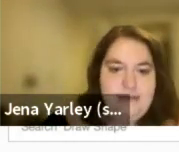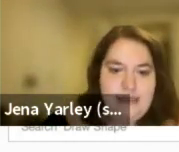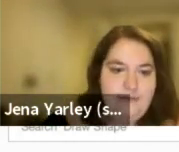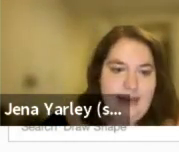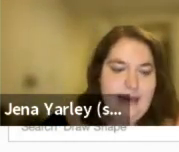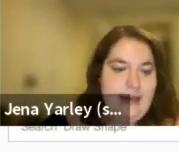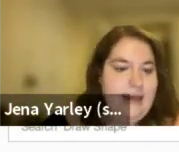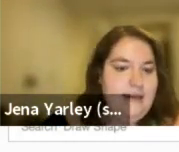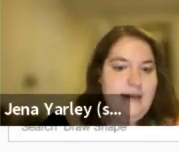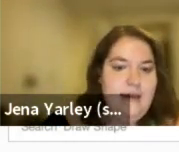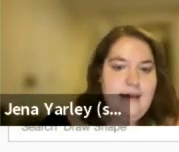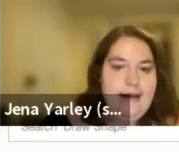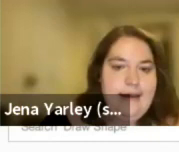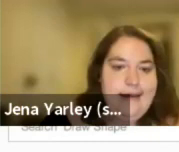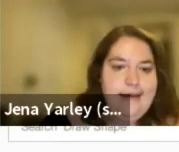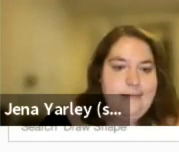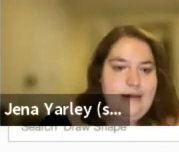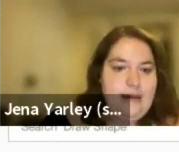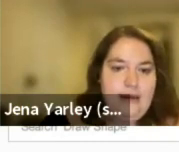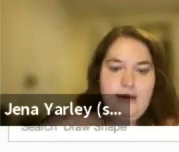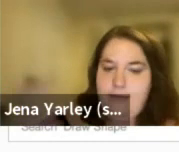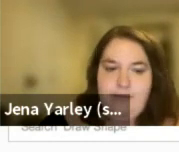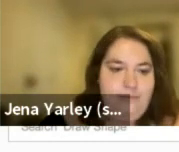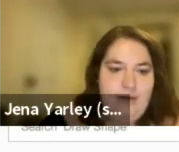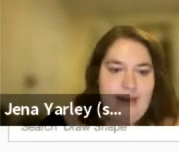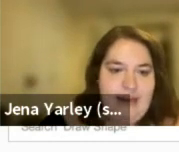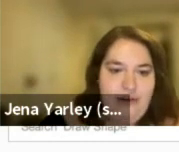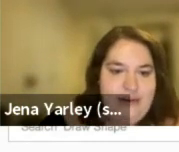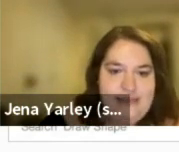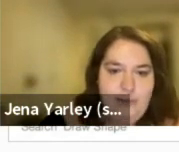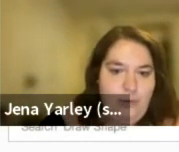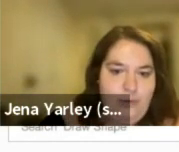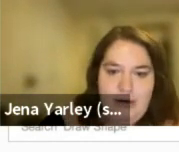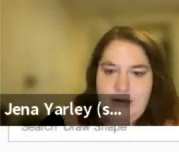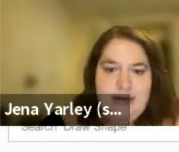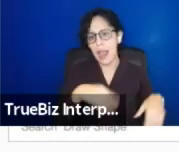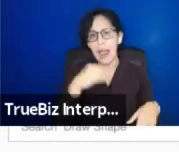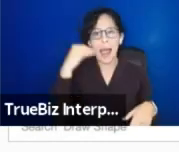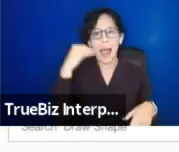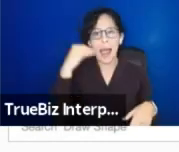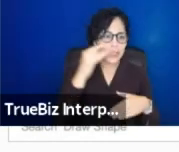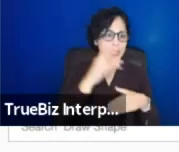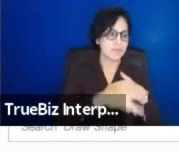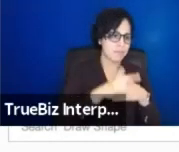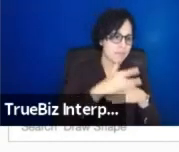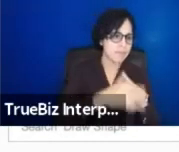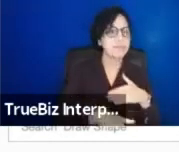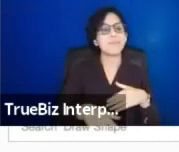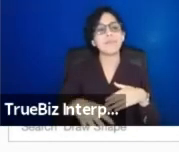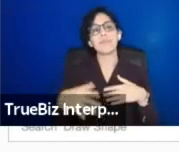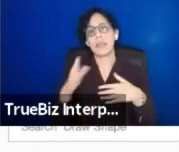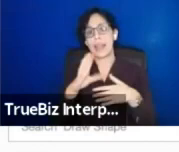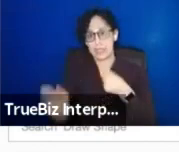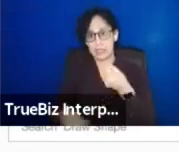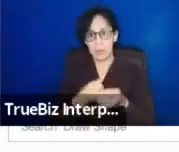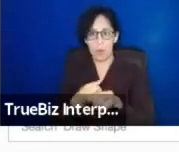family-friendly housing for Anna, and increased support in things like Tech Week.